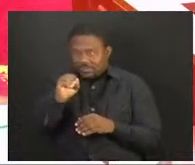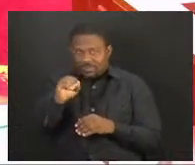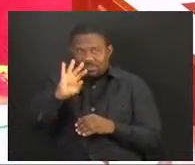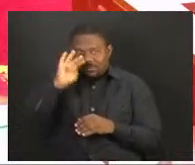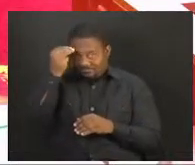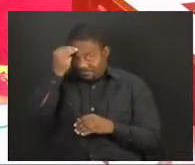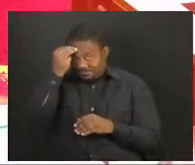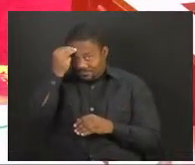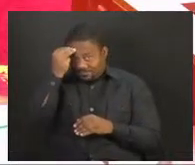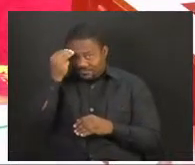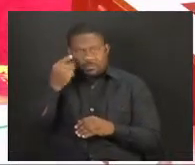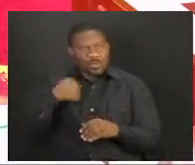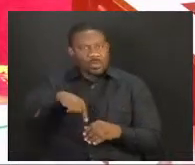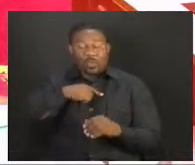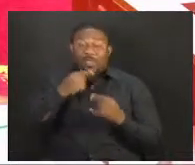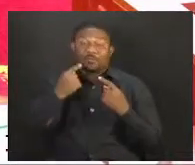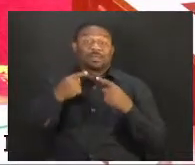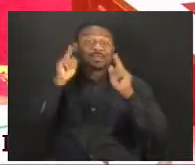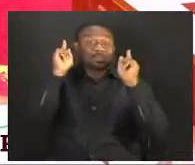Mr. Speaker, we have delivered.